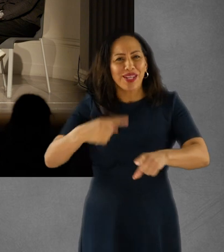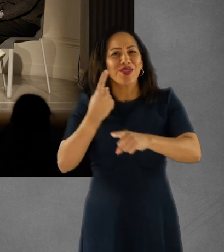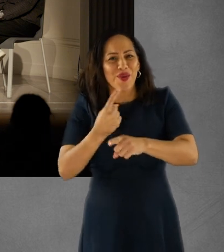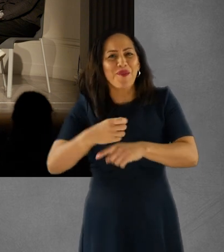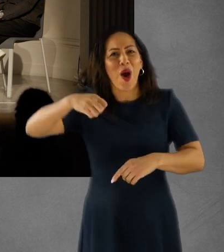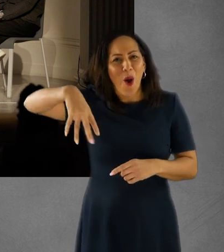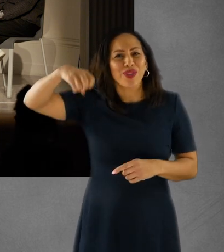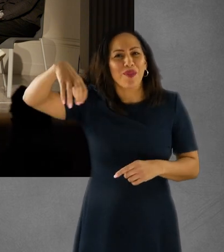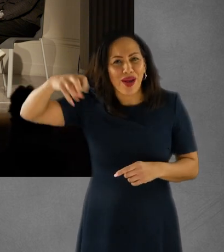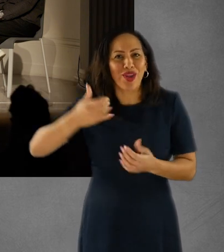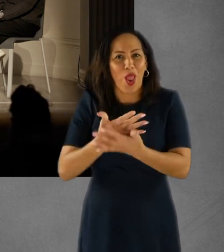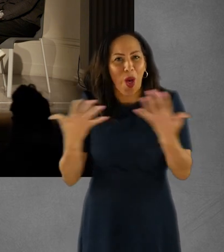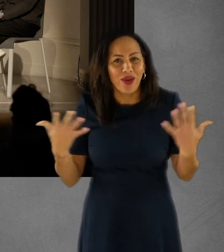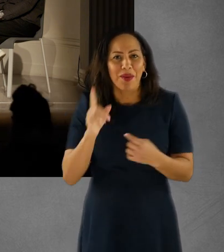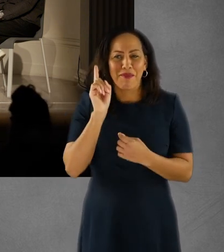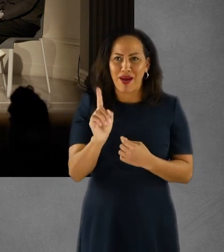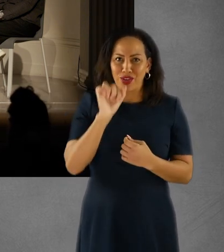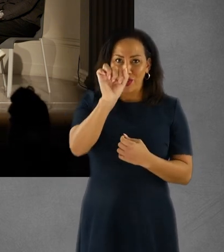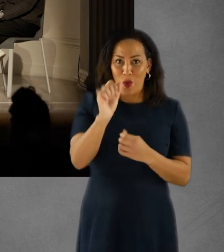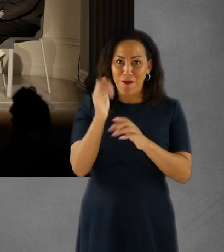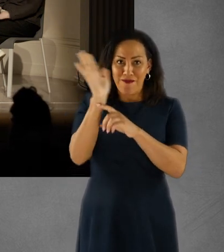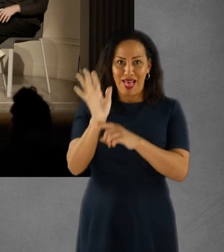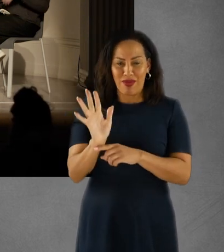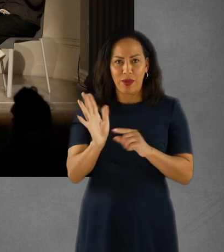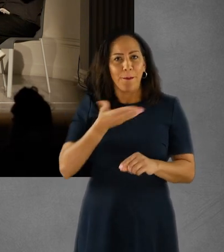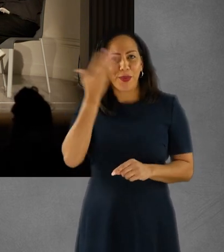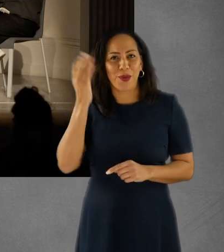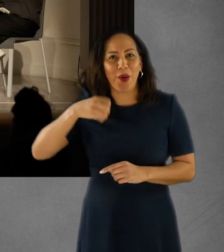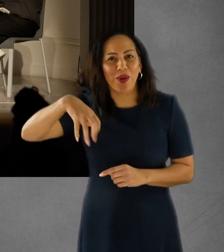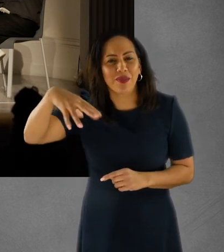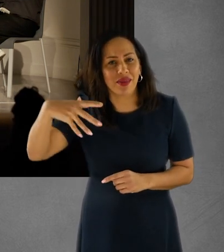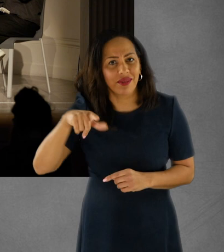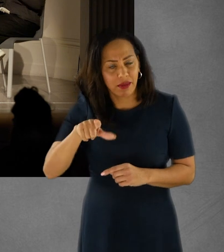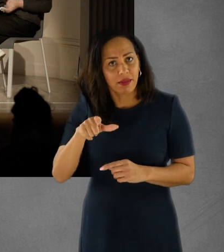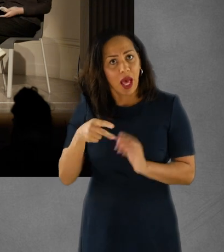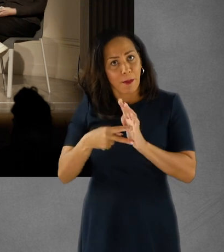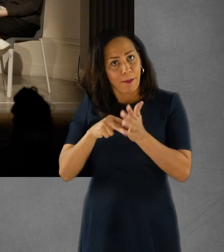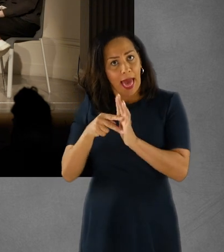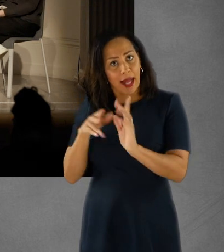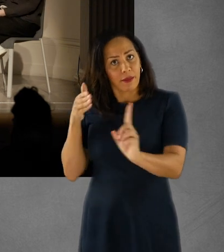absent figure in the, certainly in the edit of the film, and that was very intentional. It's this kind of,